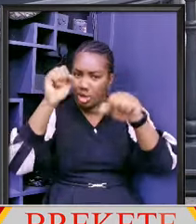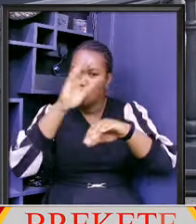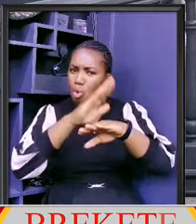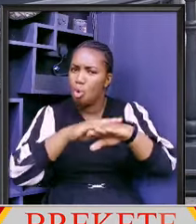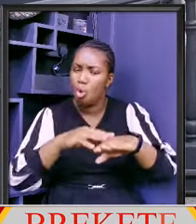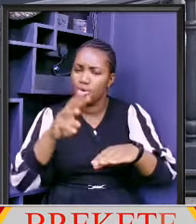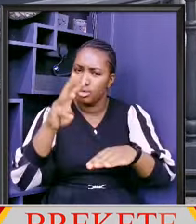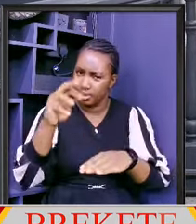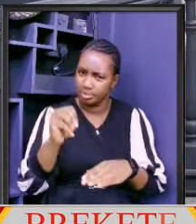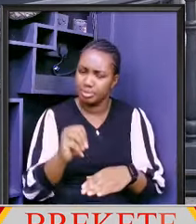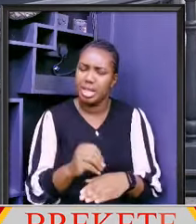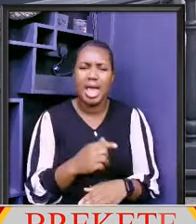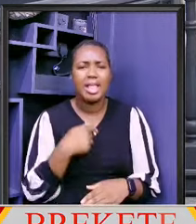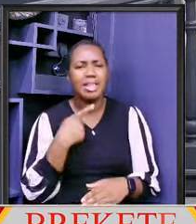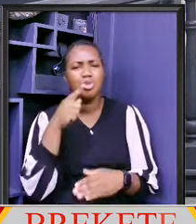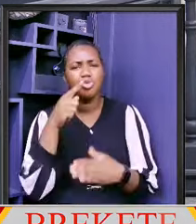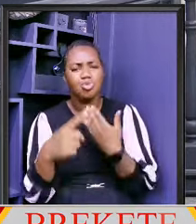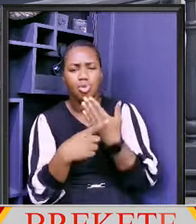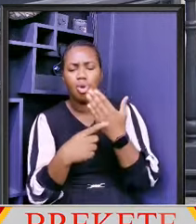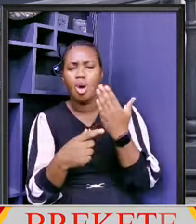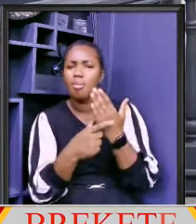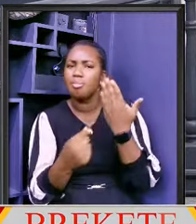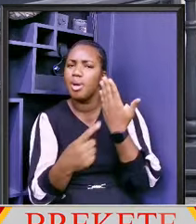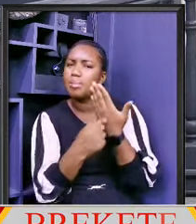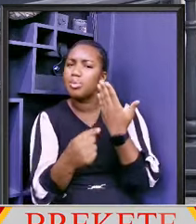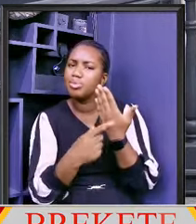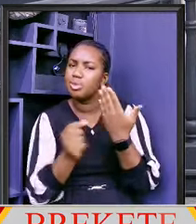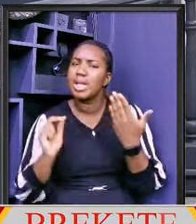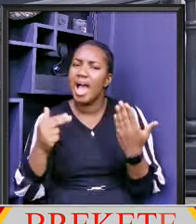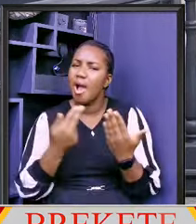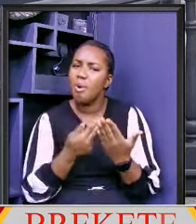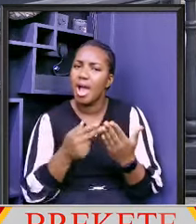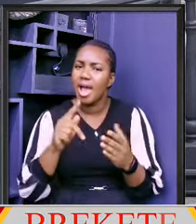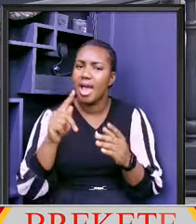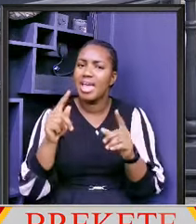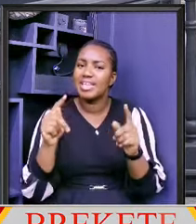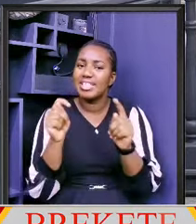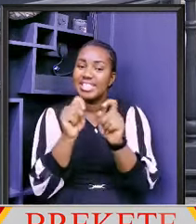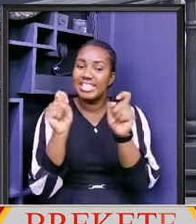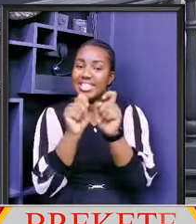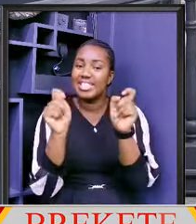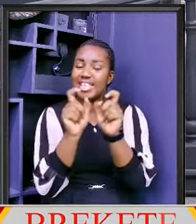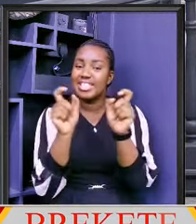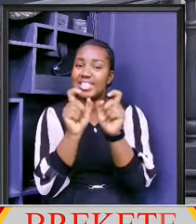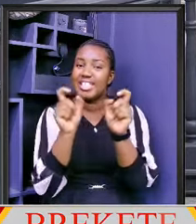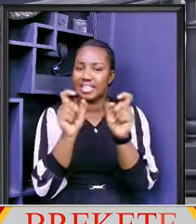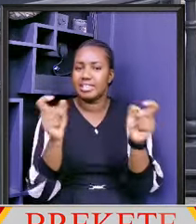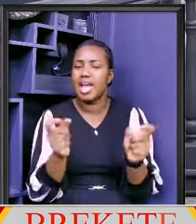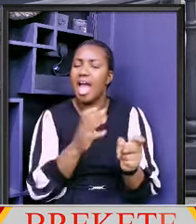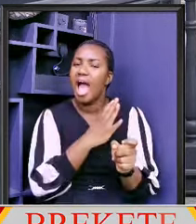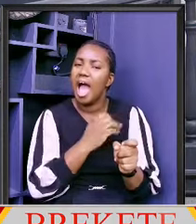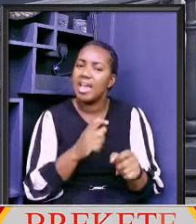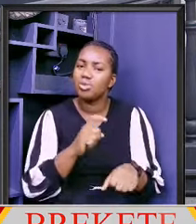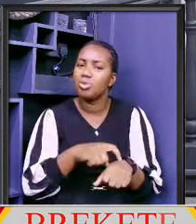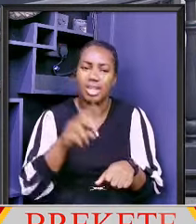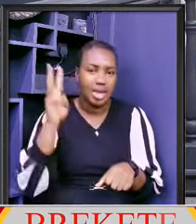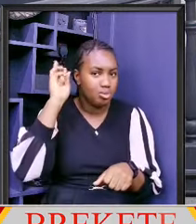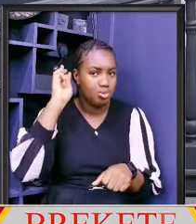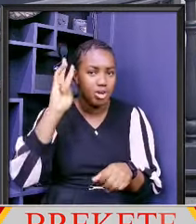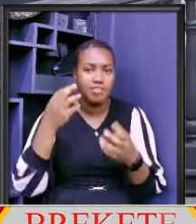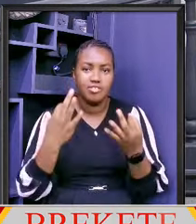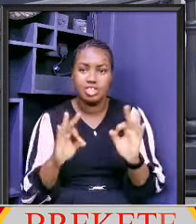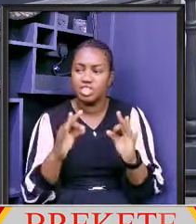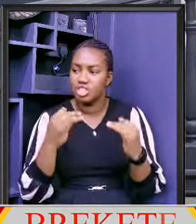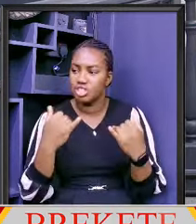our ticket and our tenure is about to elapse now. Please, can you come? Can we call for a meeting so I